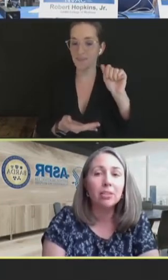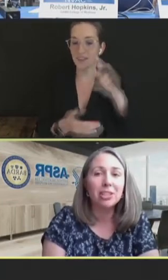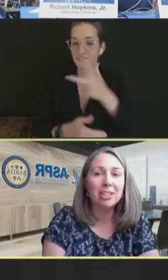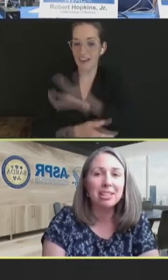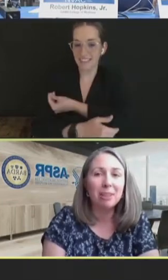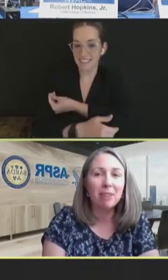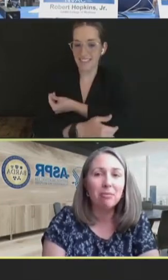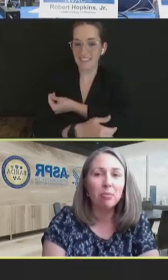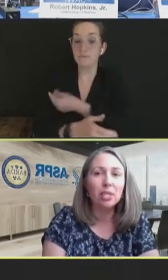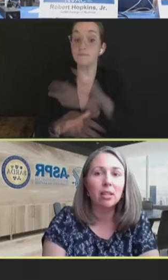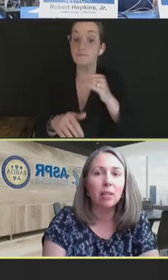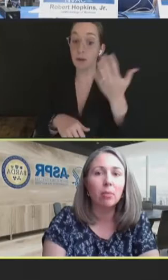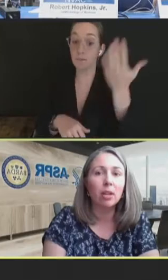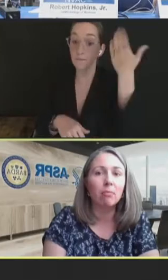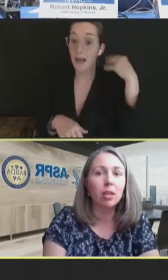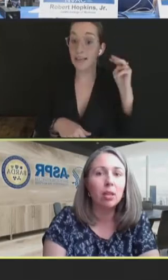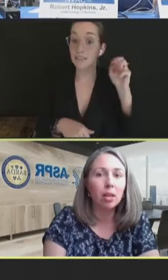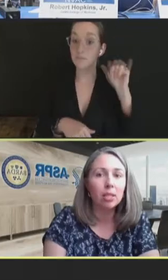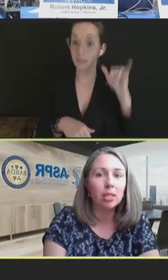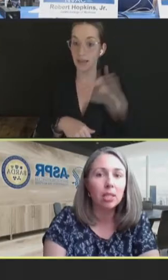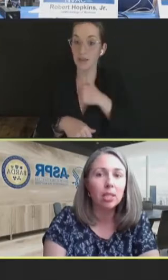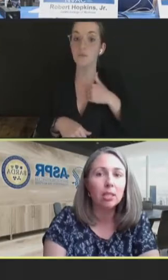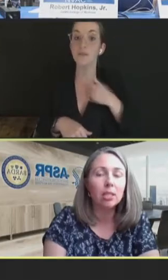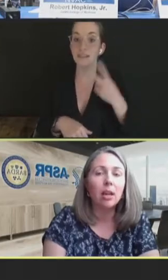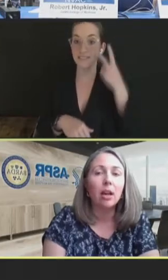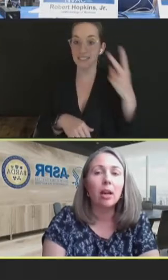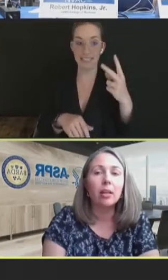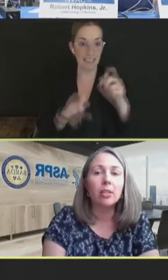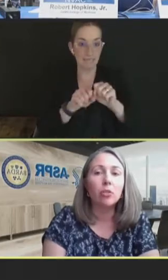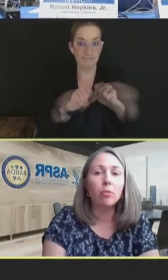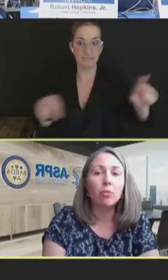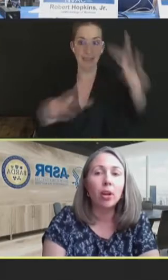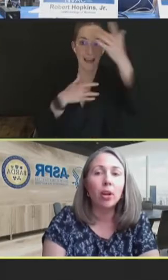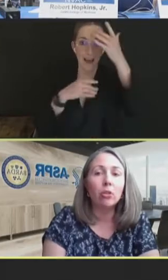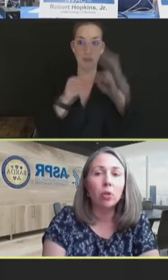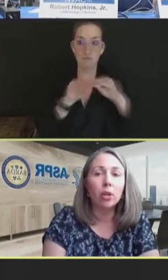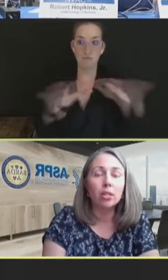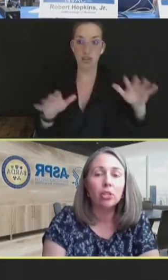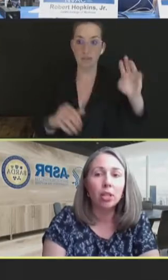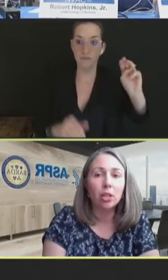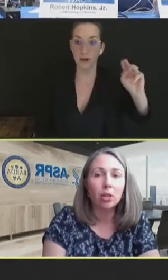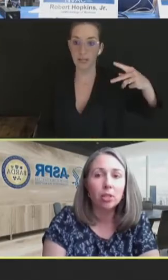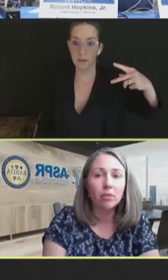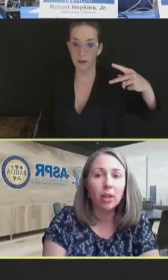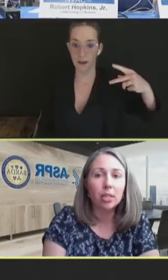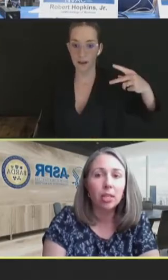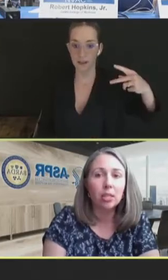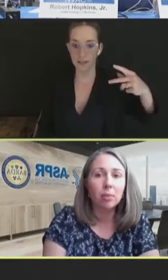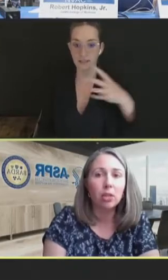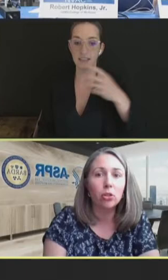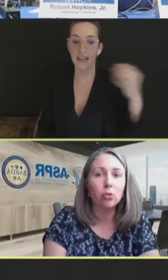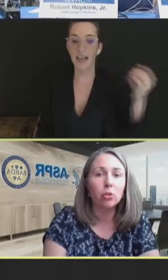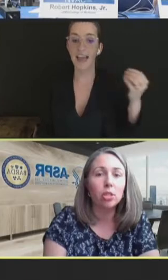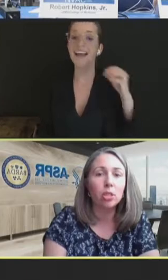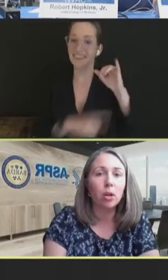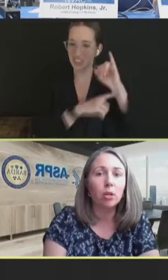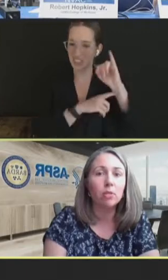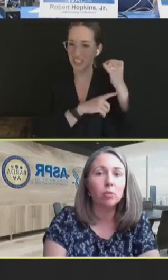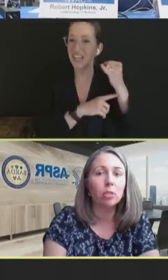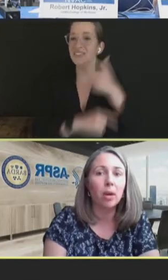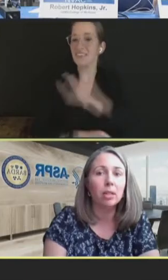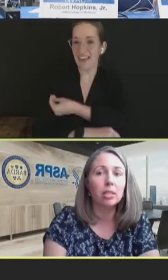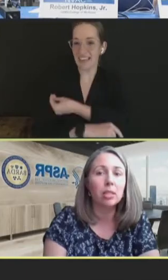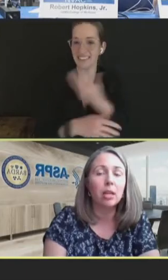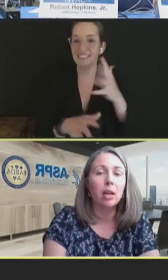May, just last month, we've seen an outbreak of monkeypox disease. And as you know, Bavarian Nordic's Jynneos vaccine is being used as part of